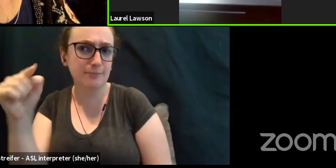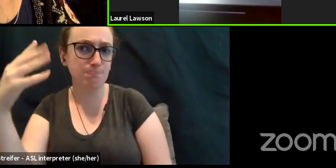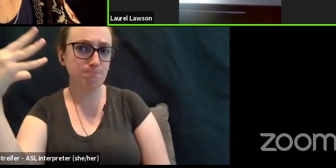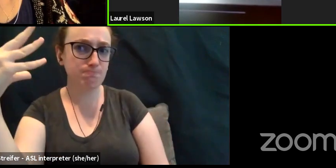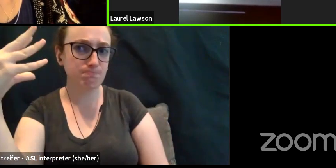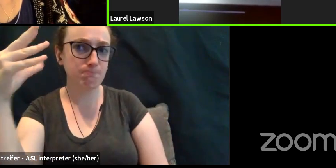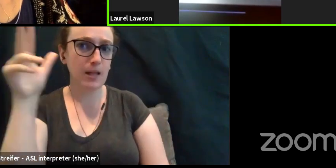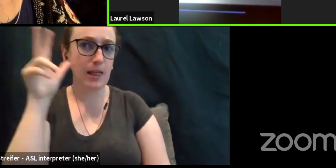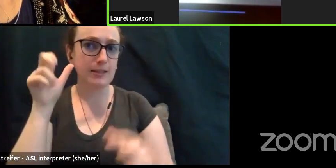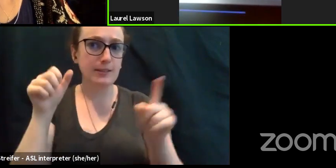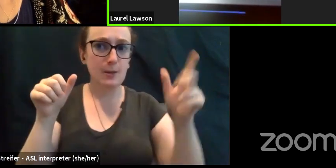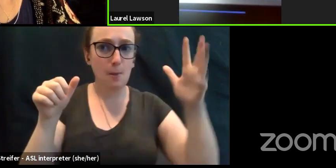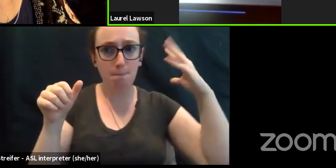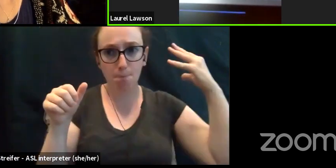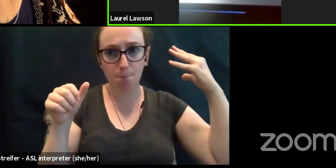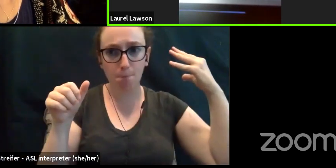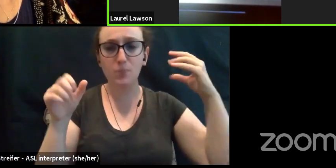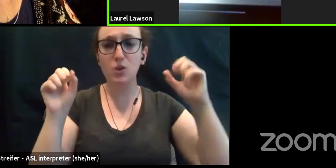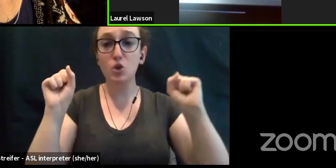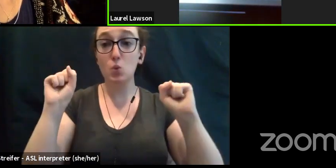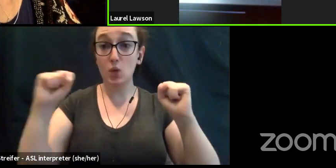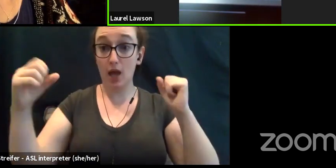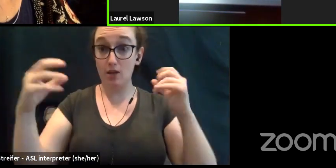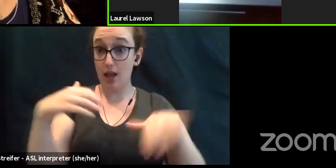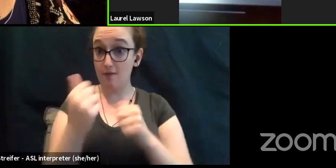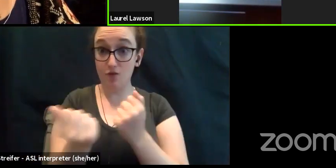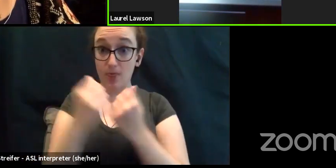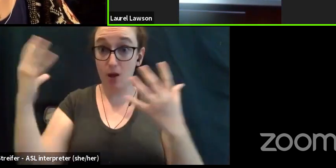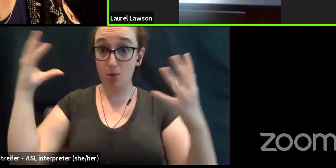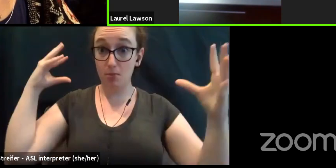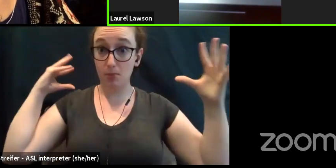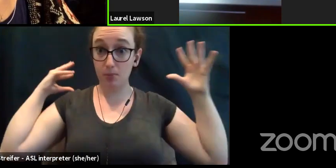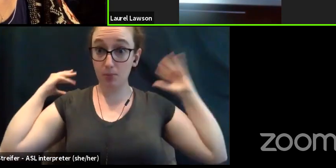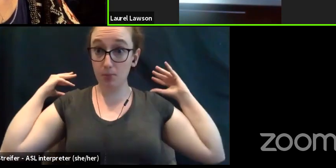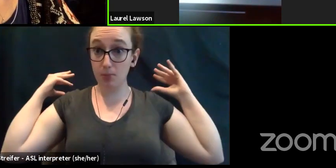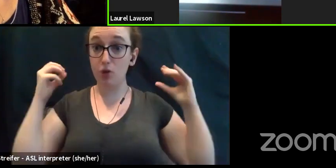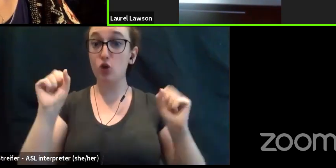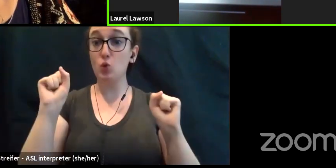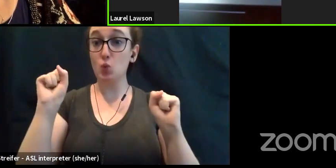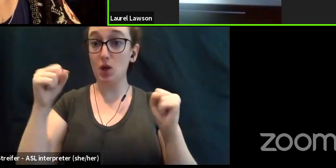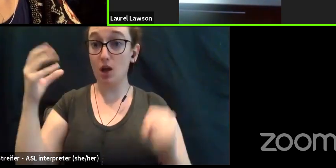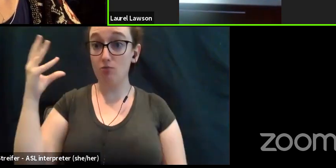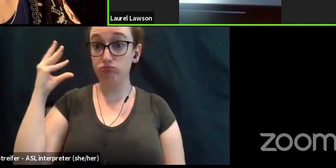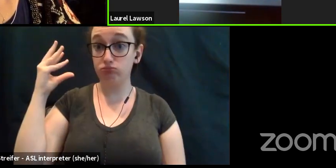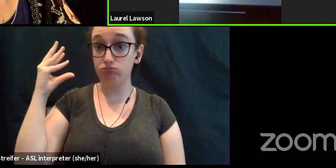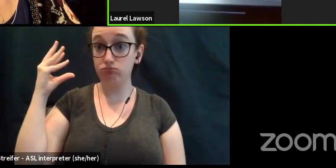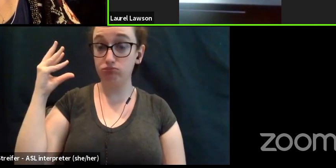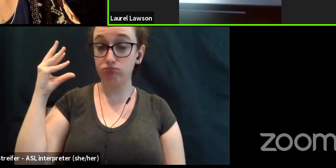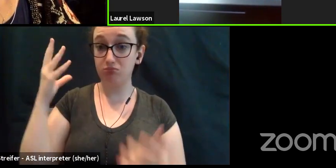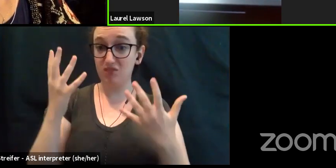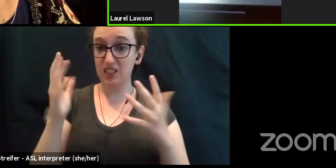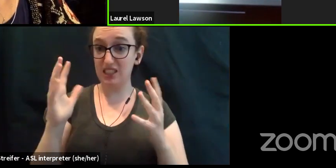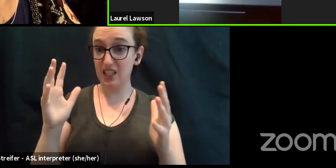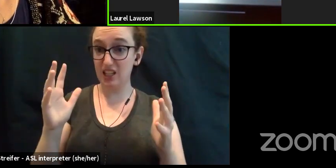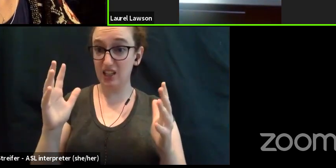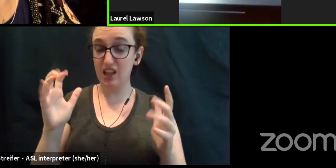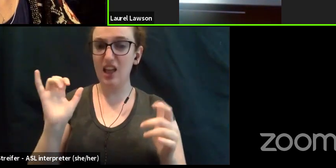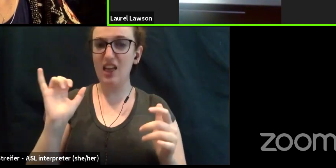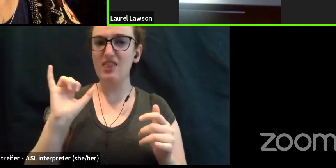at once. You can go cuddle up to one speaker and listen to just one thing from beginning to end. That is a